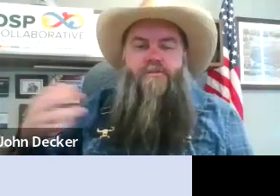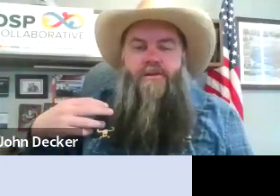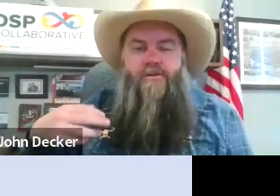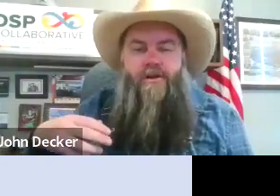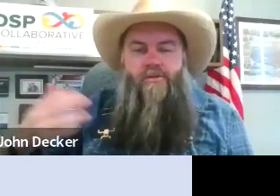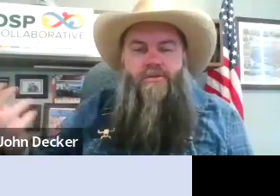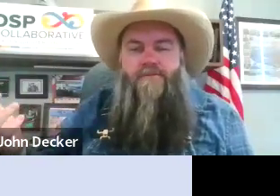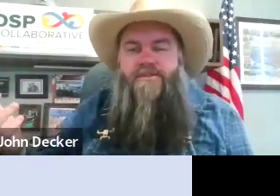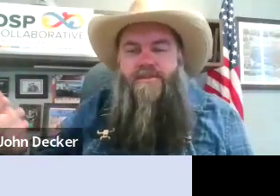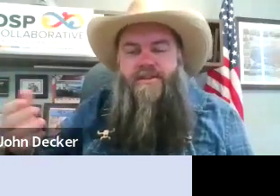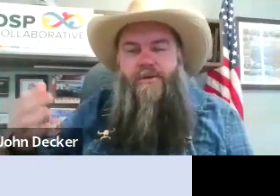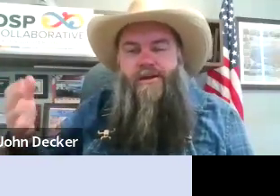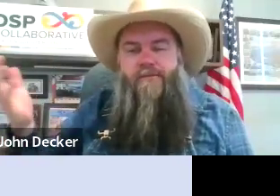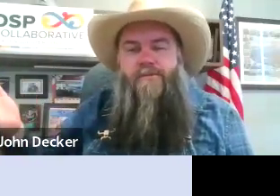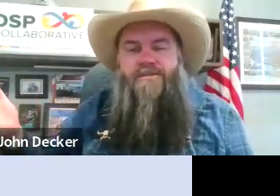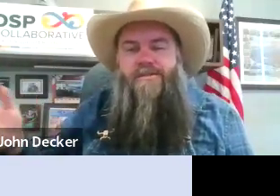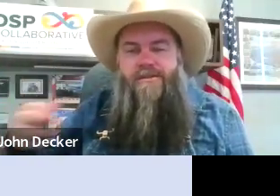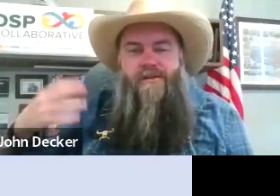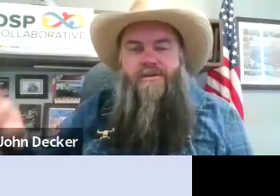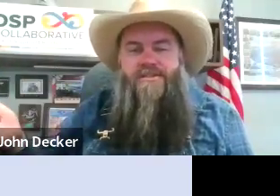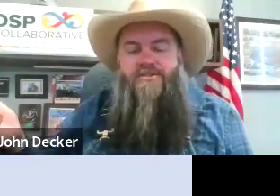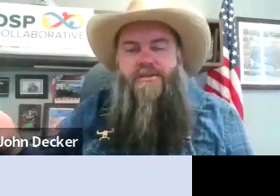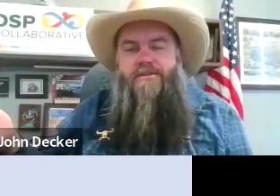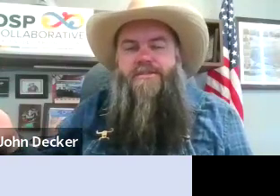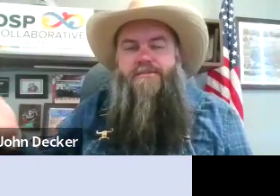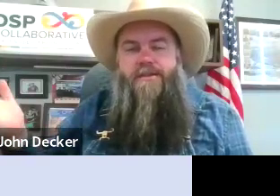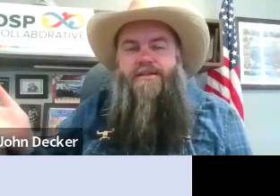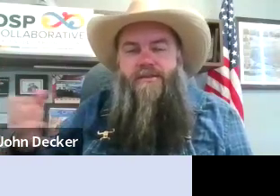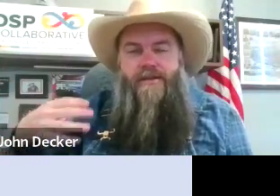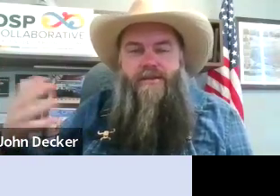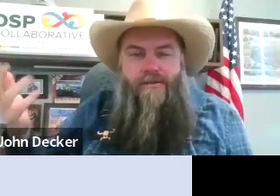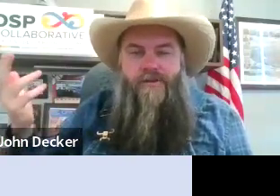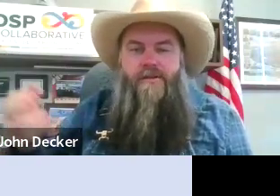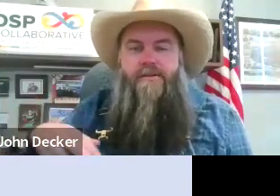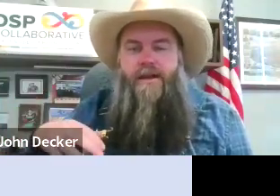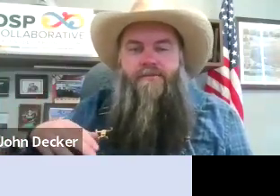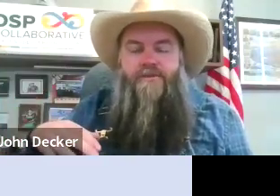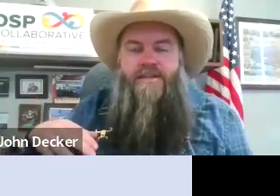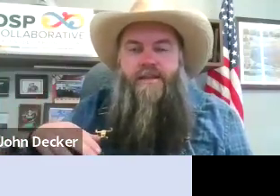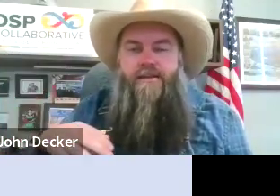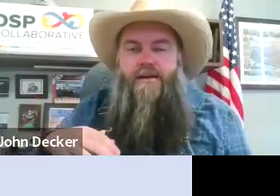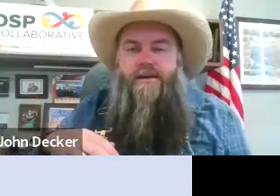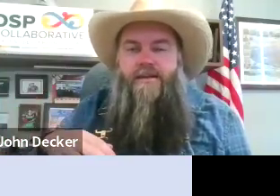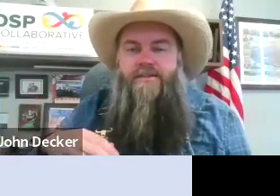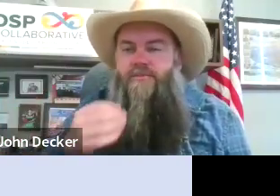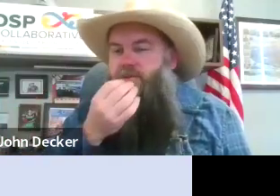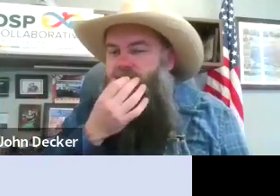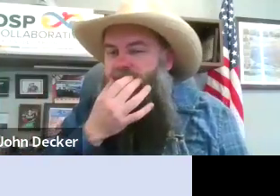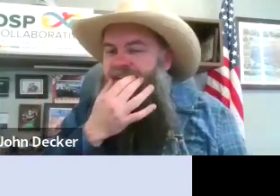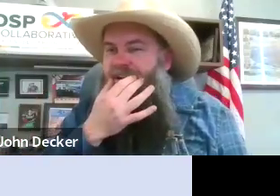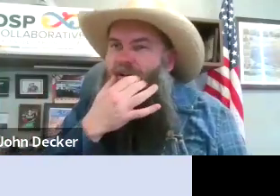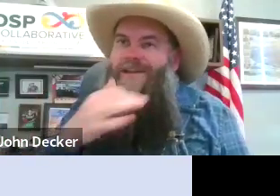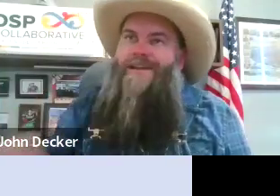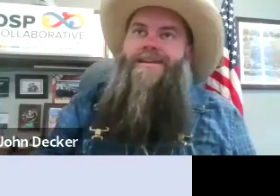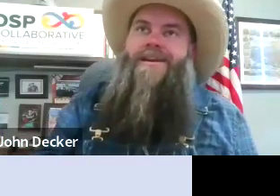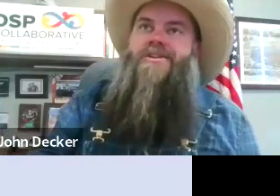literally walked through our front door at our old office because they were at a conference across the street at the Hilton, and that's how they ended up kind of first getting connected with